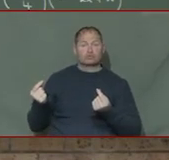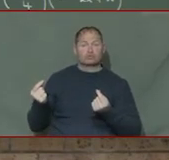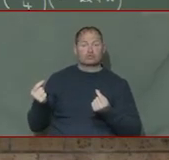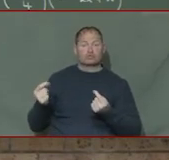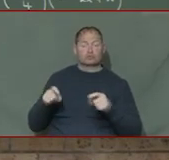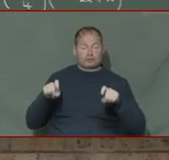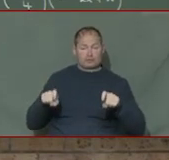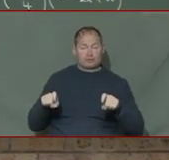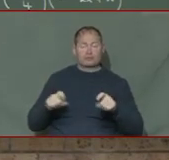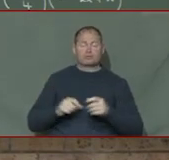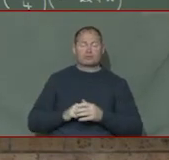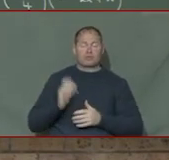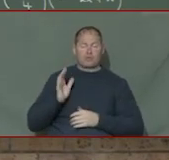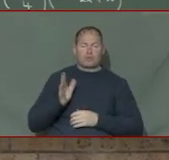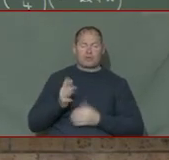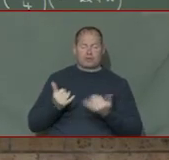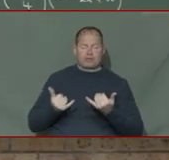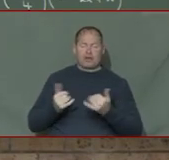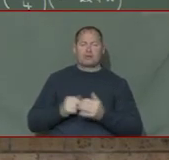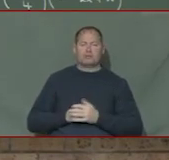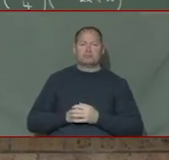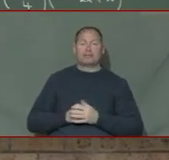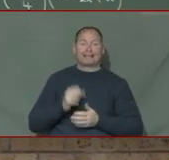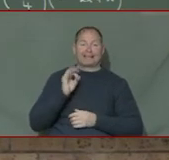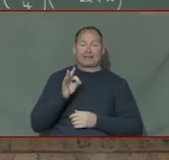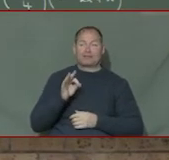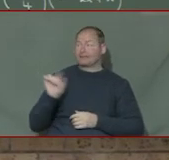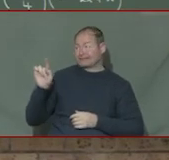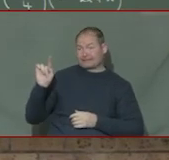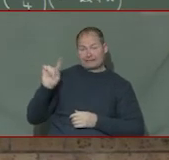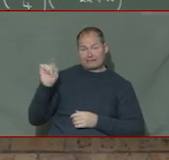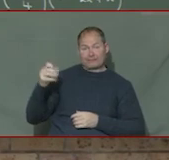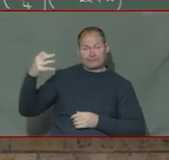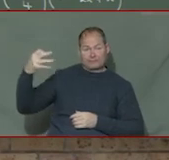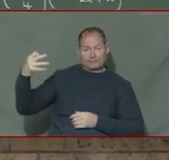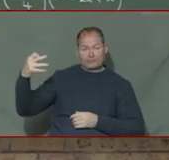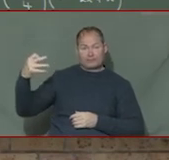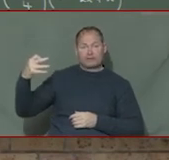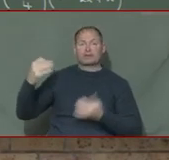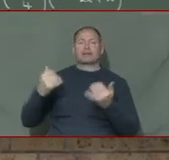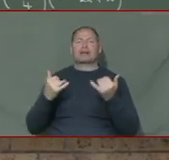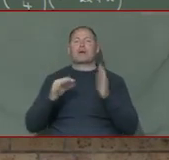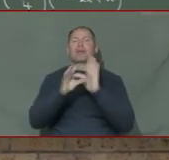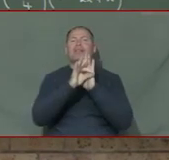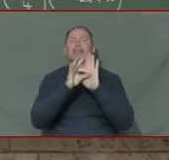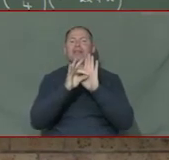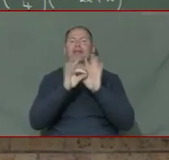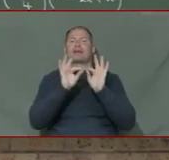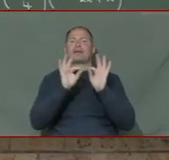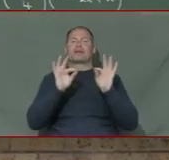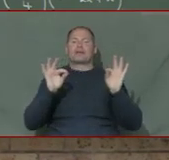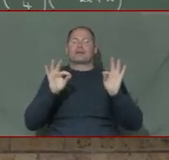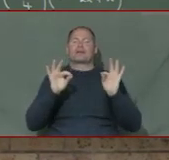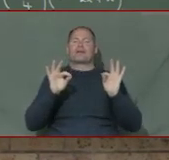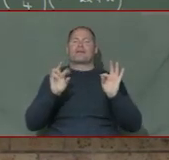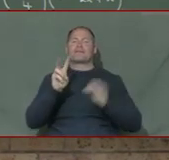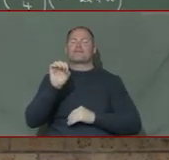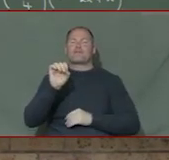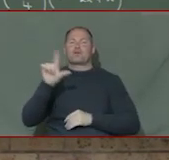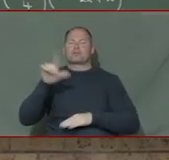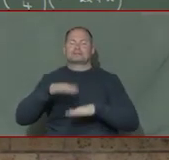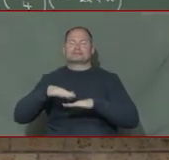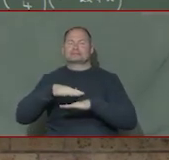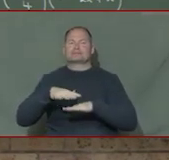now. If they ask you a cone, a pyramid, or the sphere, they must give you the volume and the surface area.